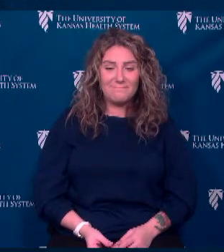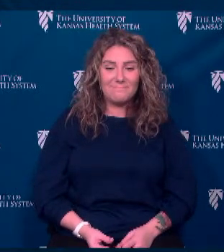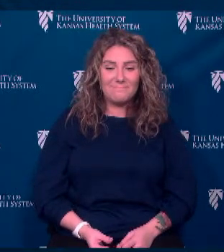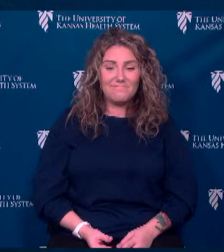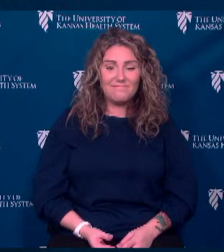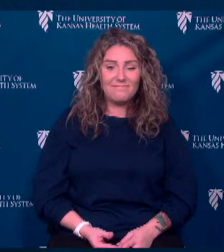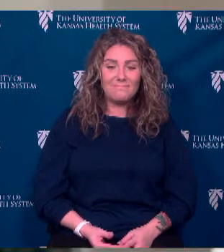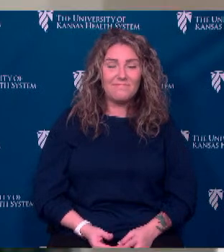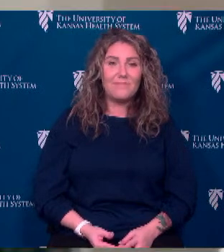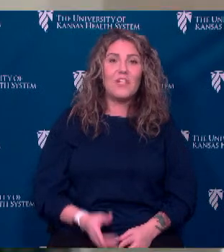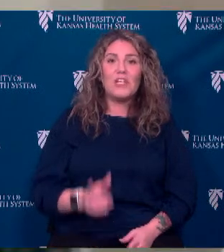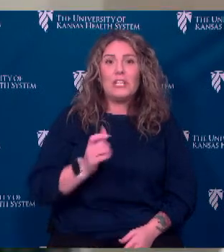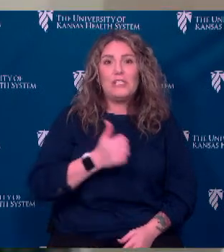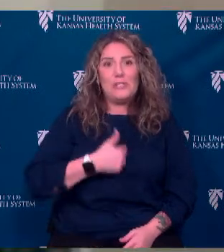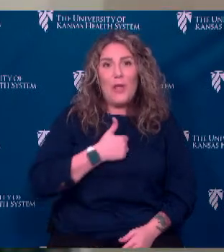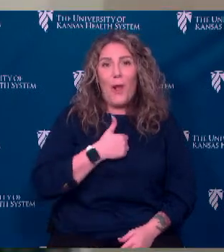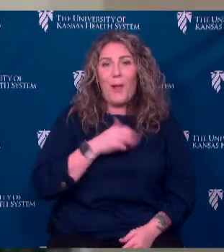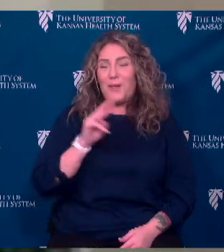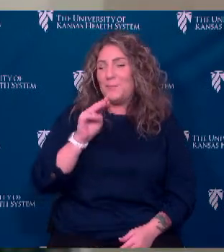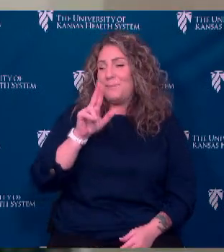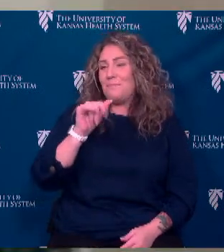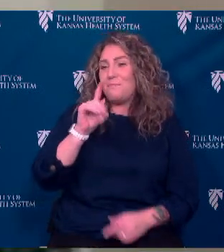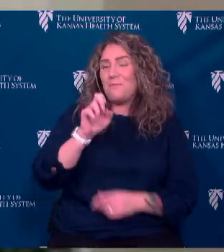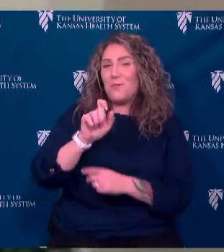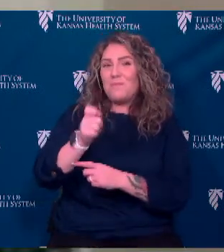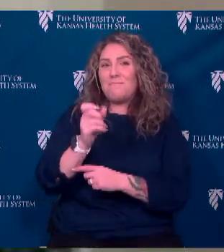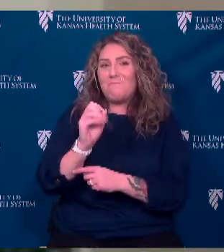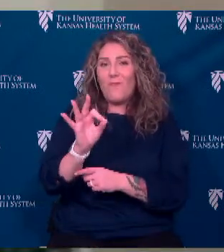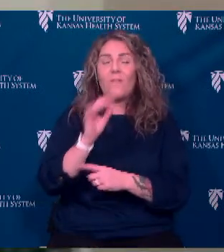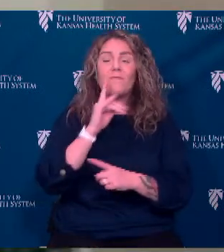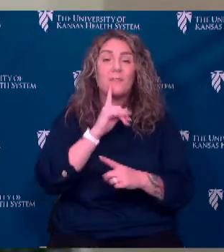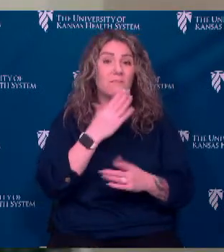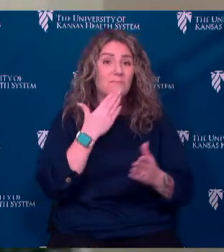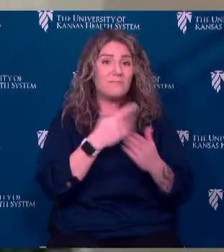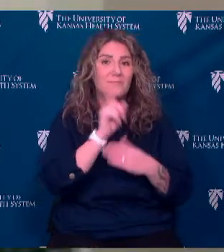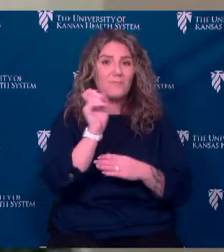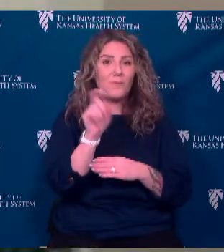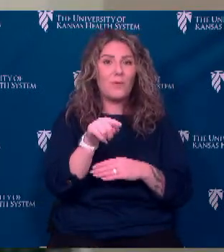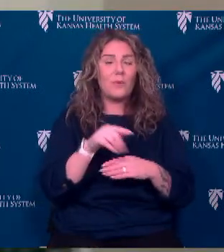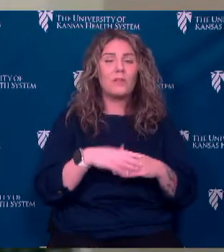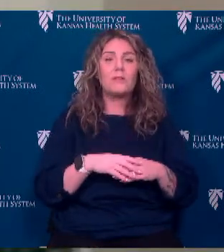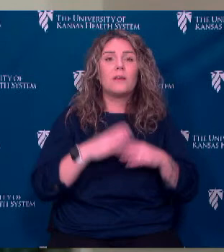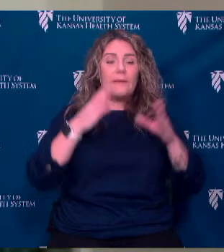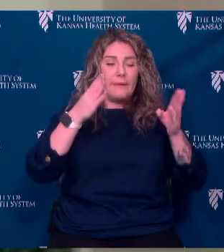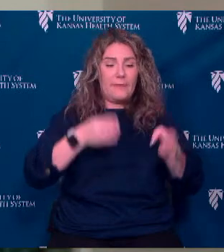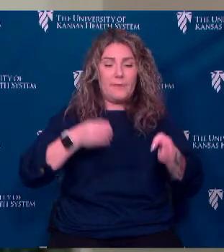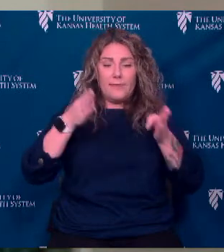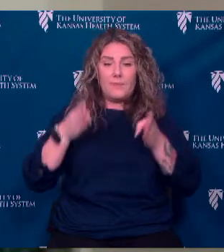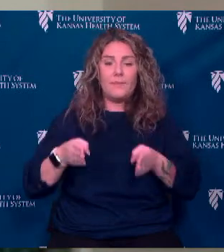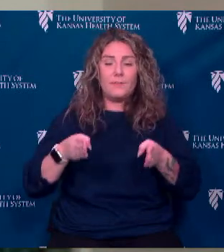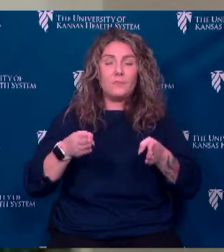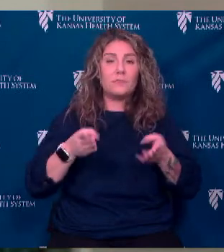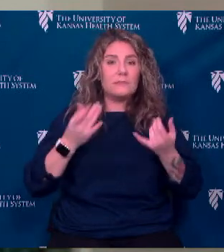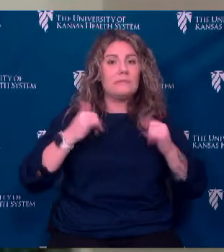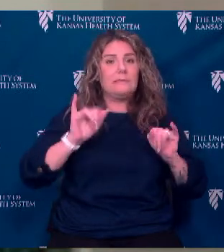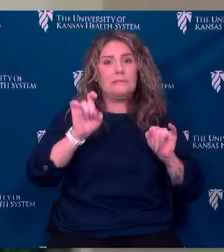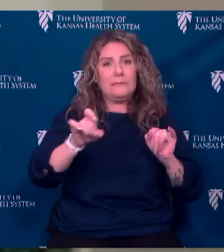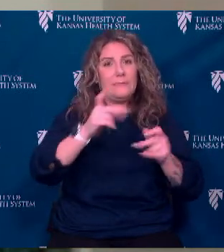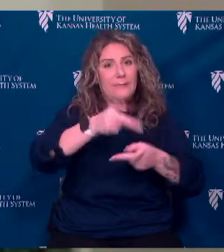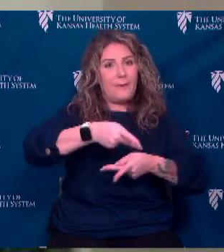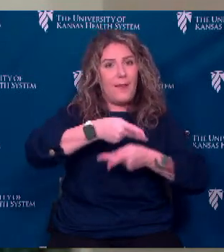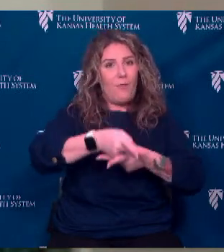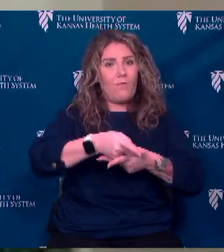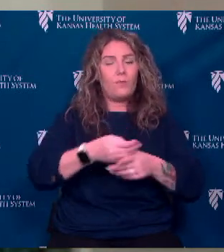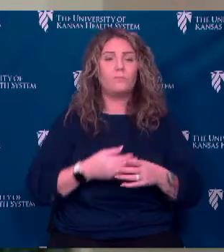Trying to get off mute here. Well, I think that's a good question. I think that individuals still need to be very careful. I think that